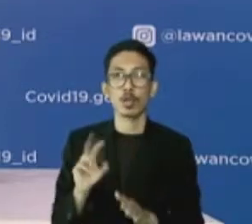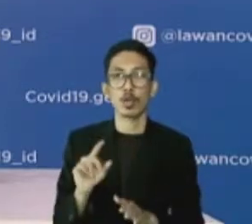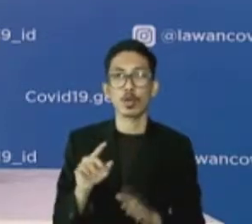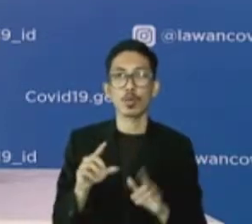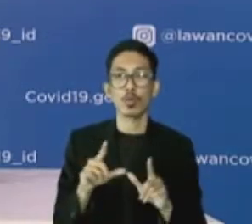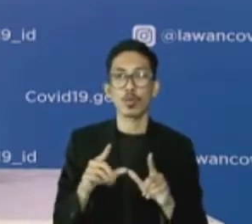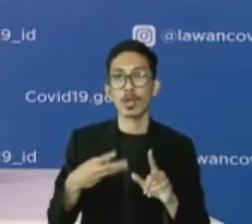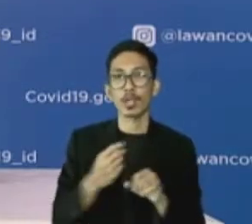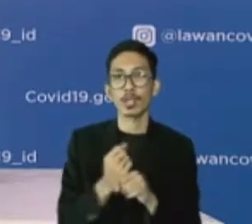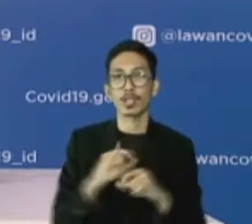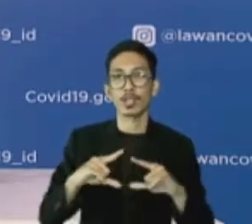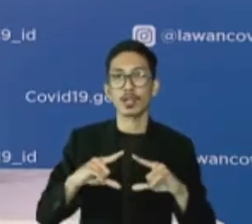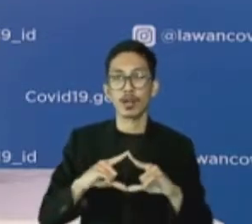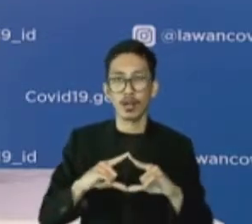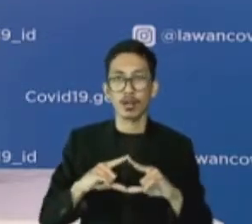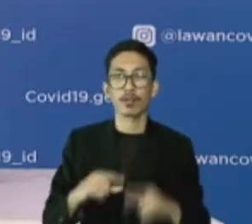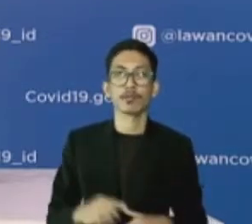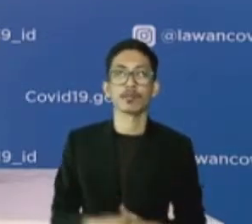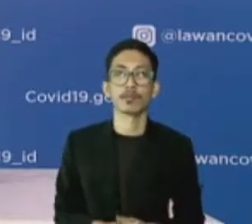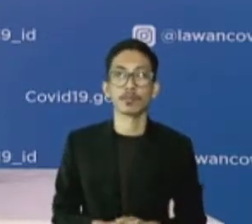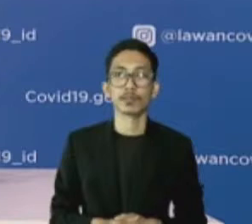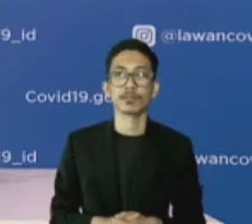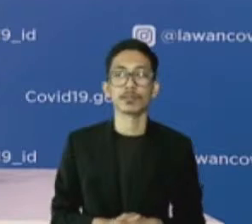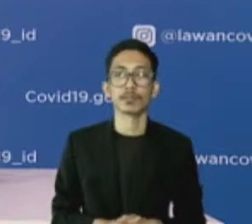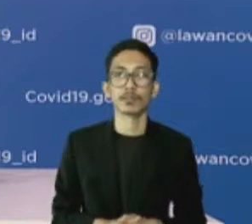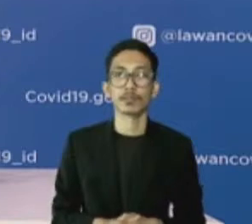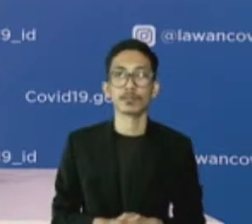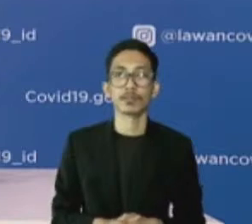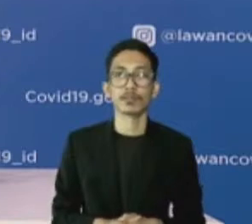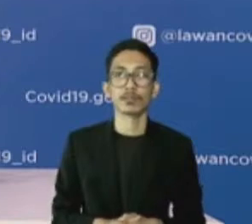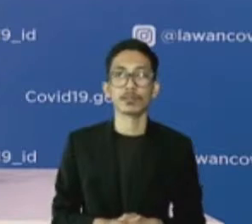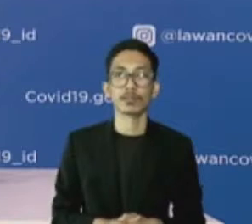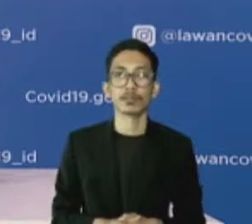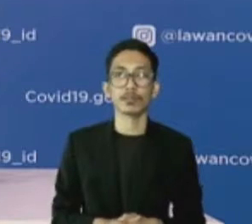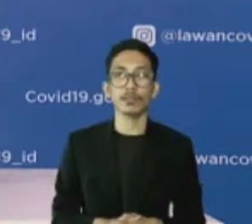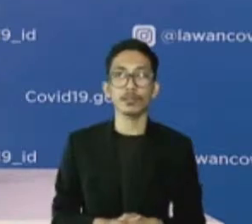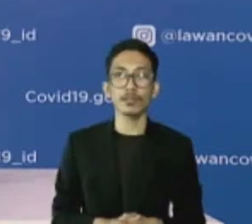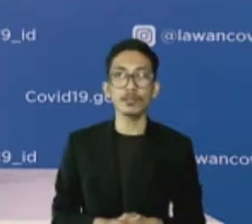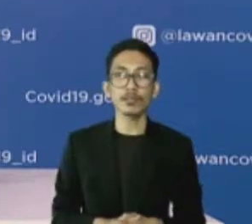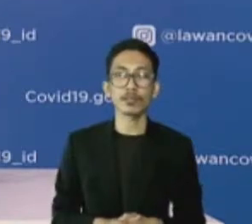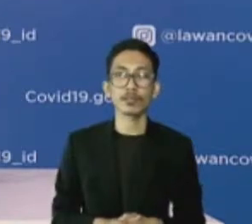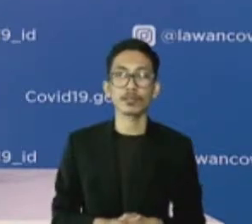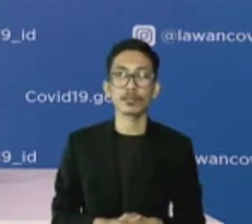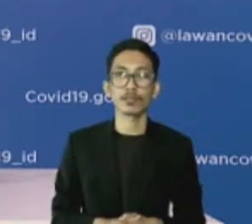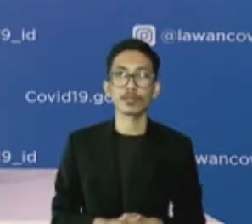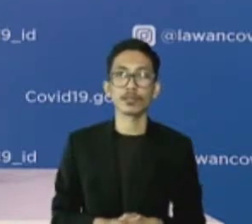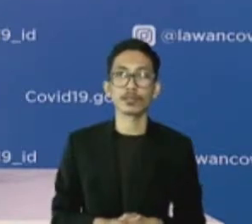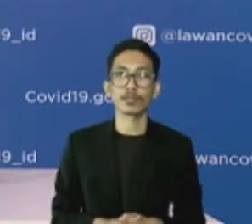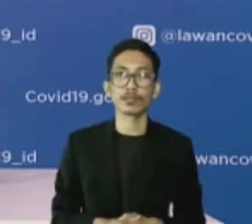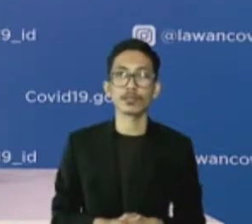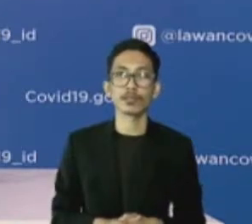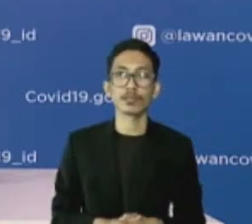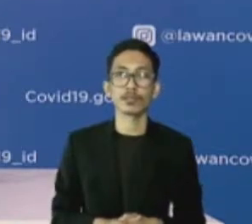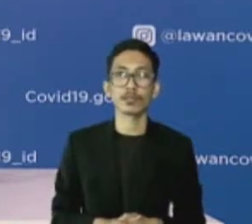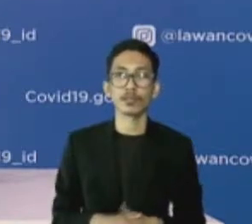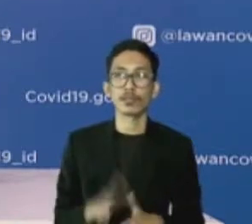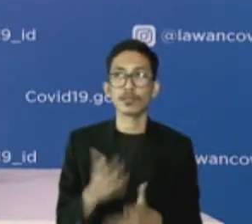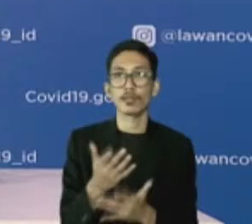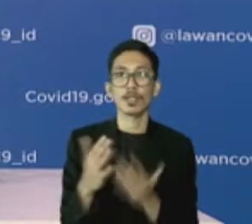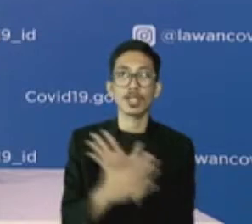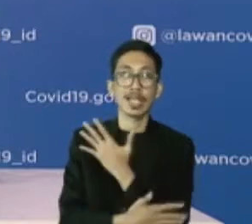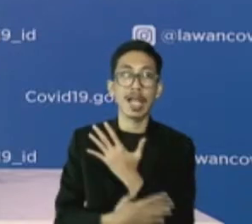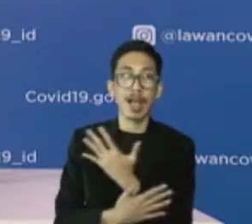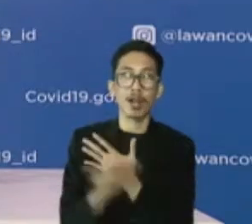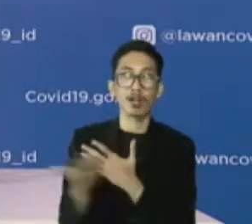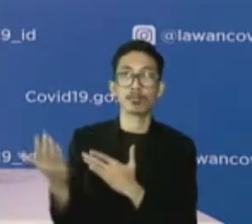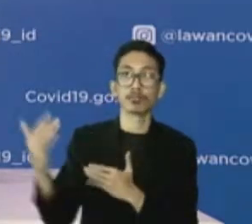And the decisions to shorten the quarantine durations and expand the criteria for foreigners entering Indonesia was